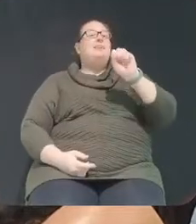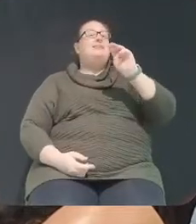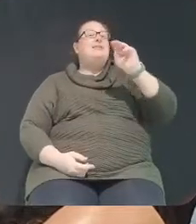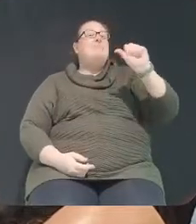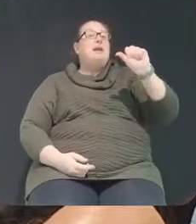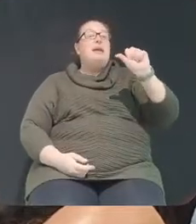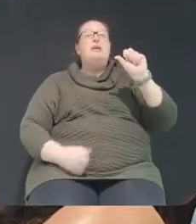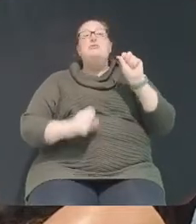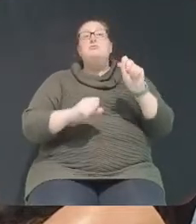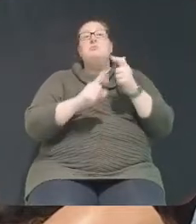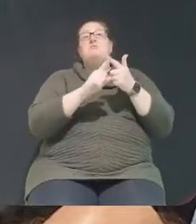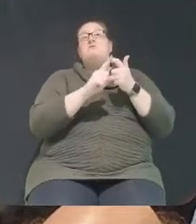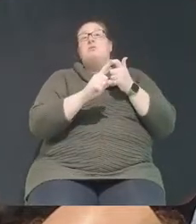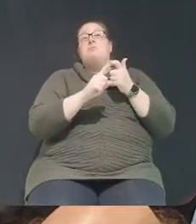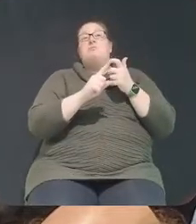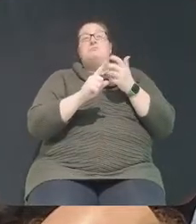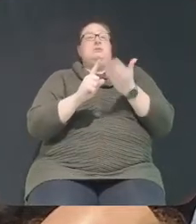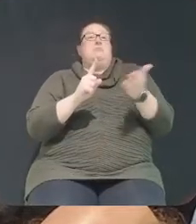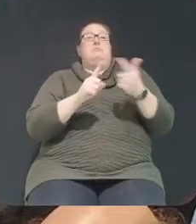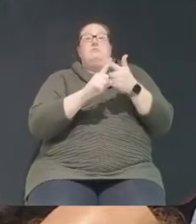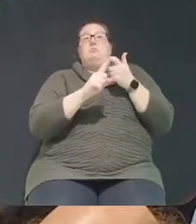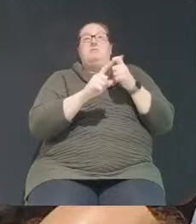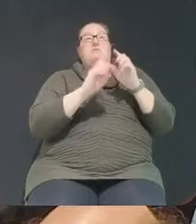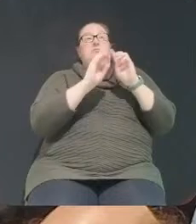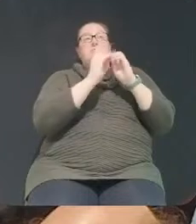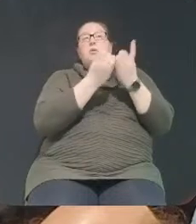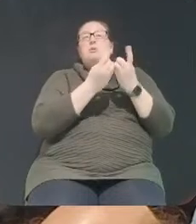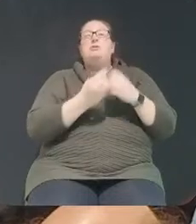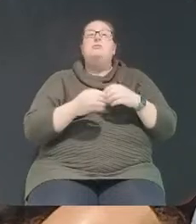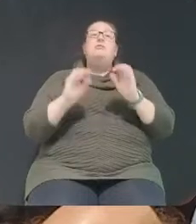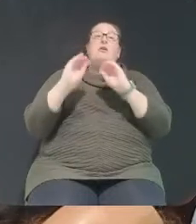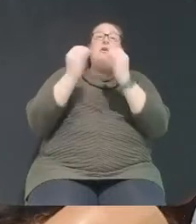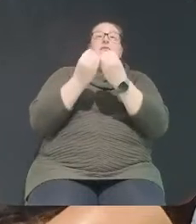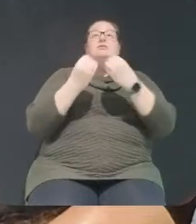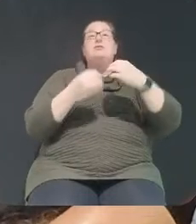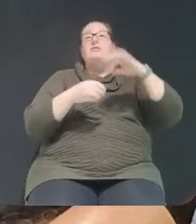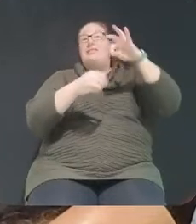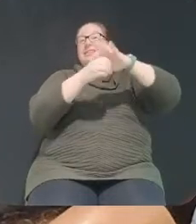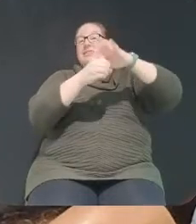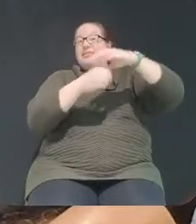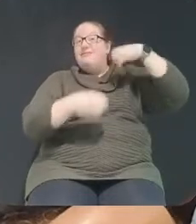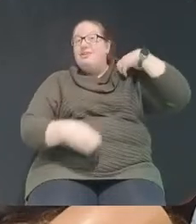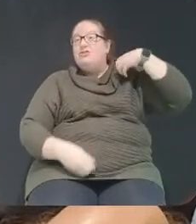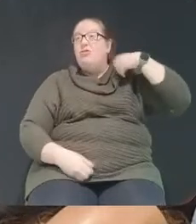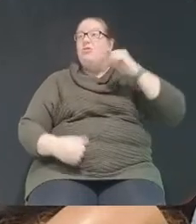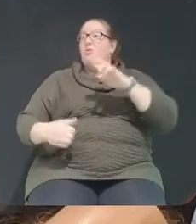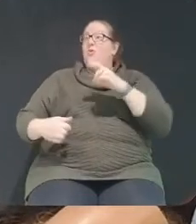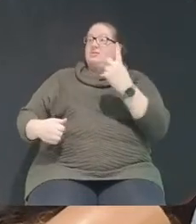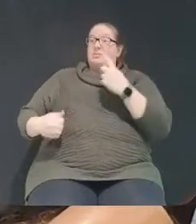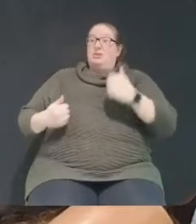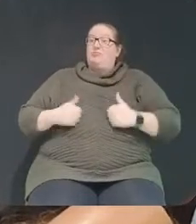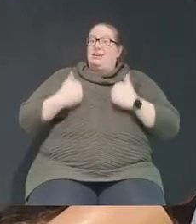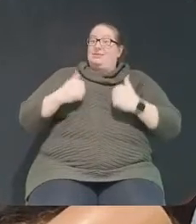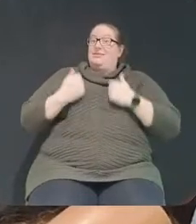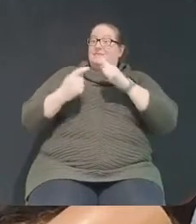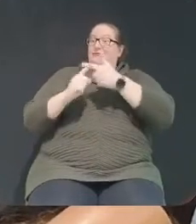specific department, the office of an elected official, or a resident from a specific neighborhood.